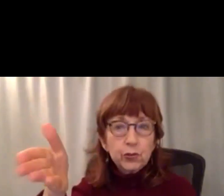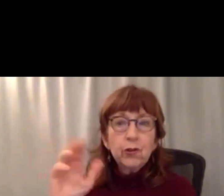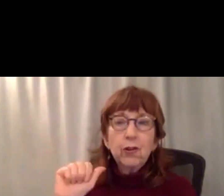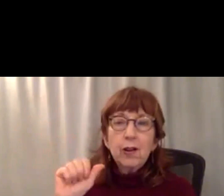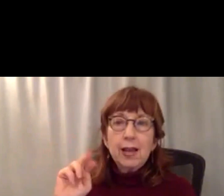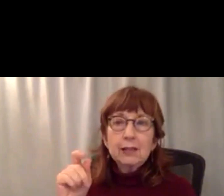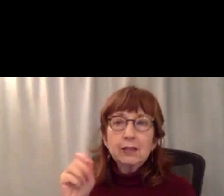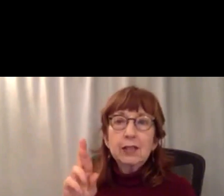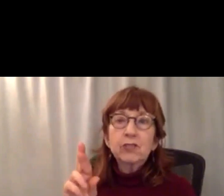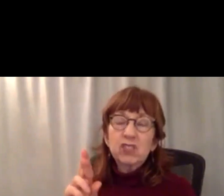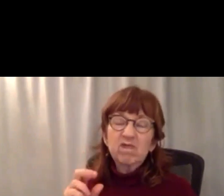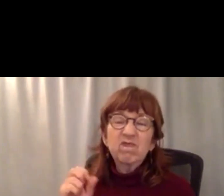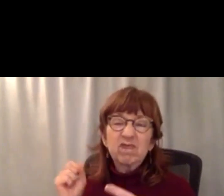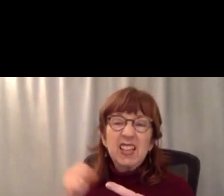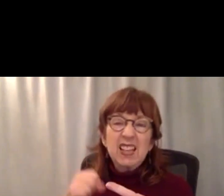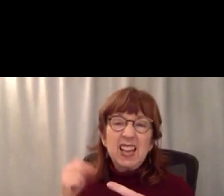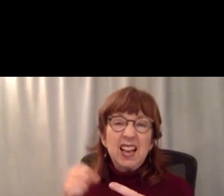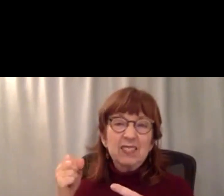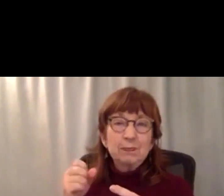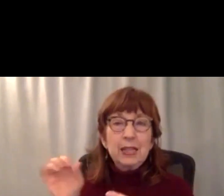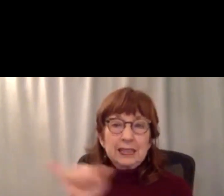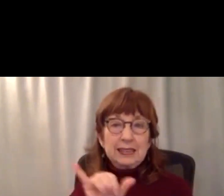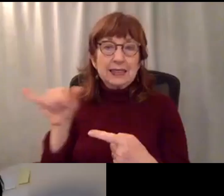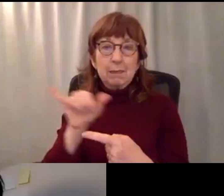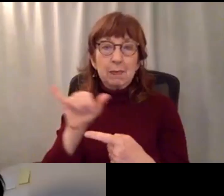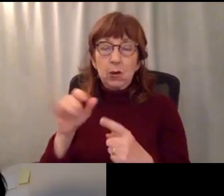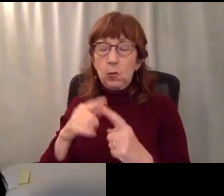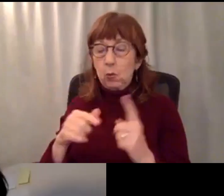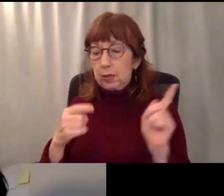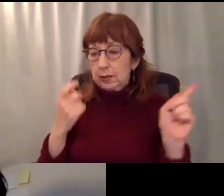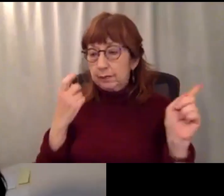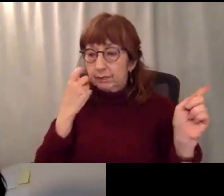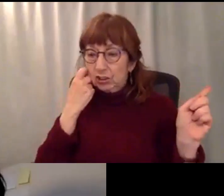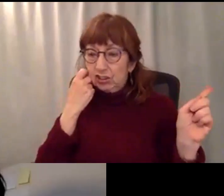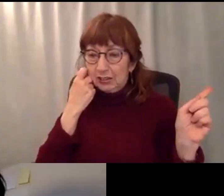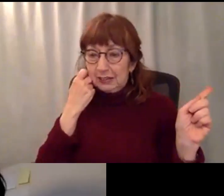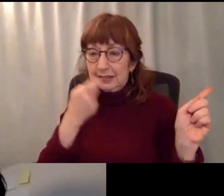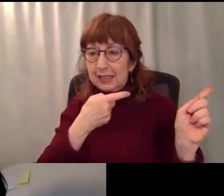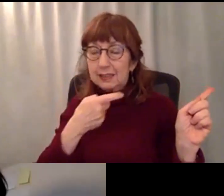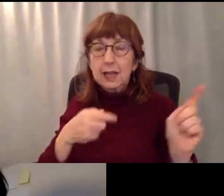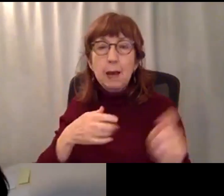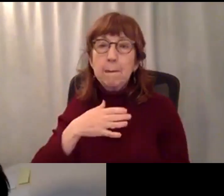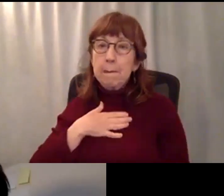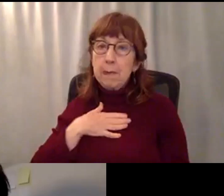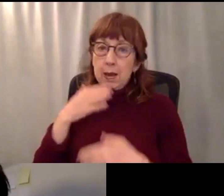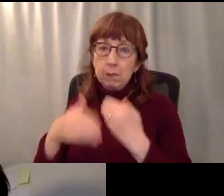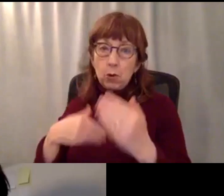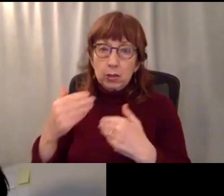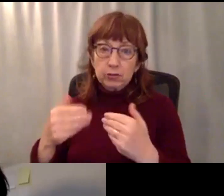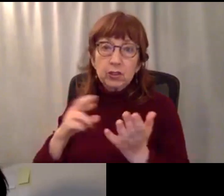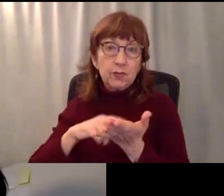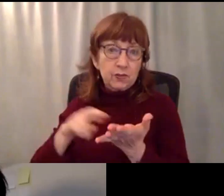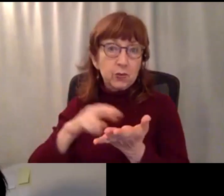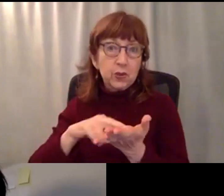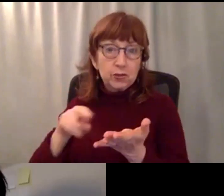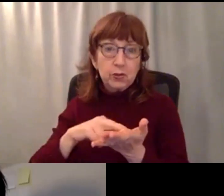so sort of similar to what Bags was saying, my process of